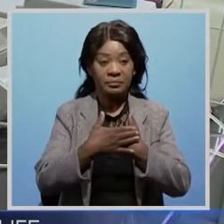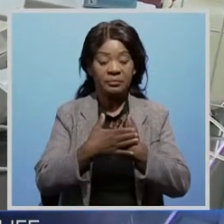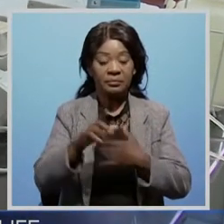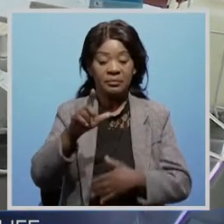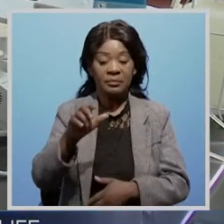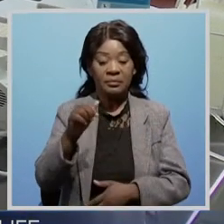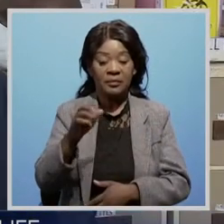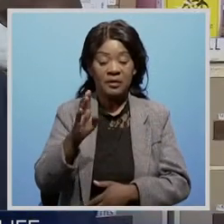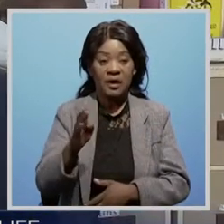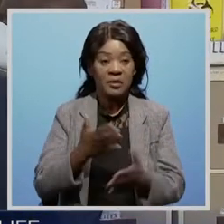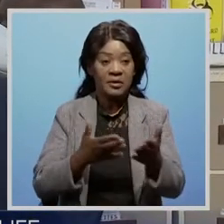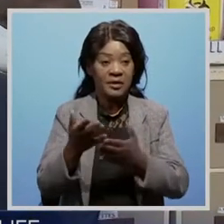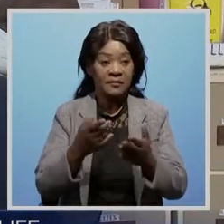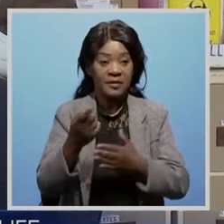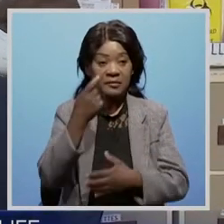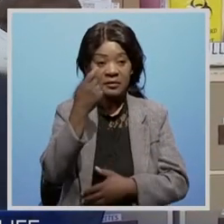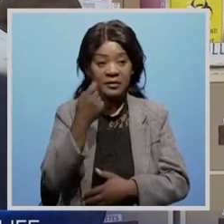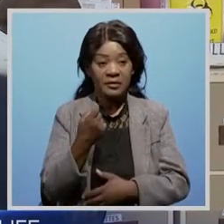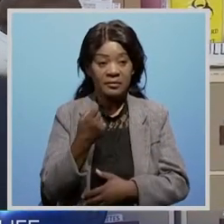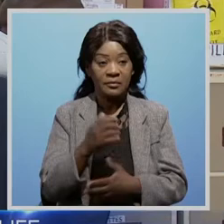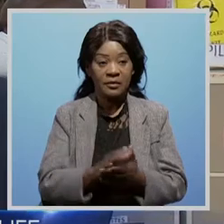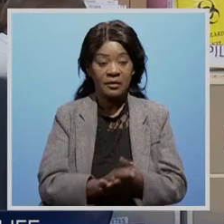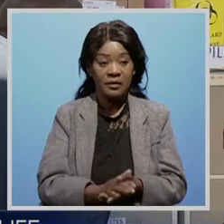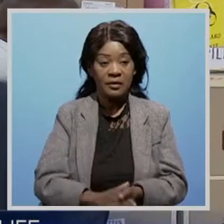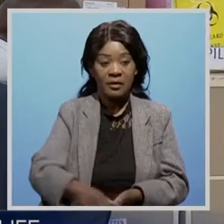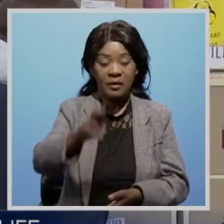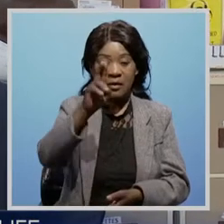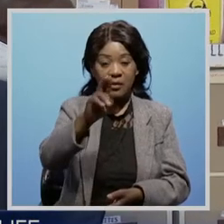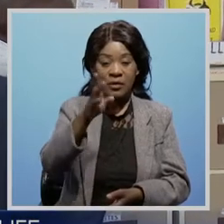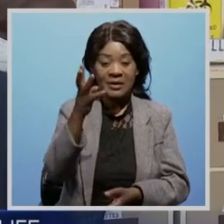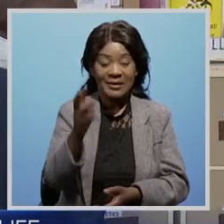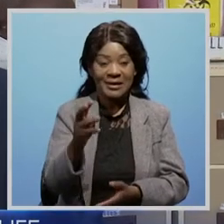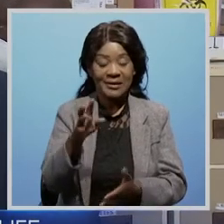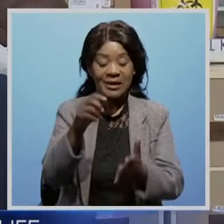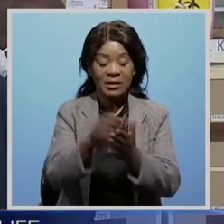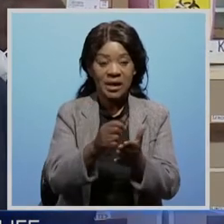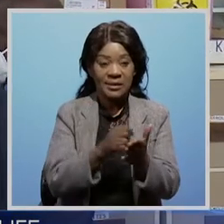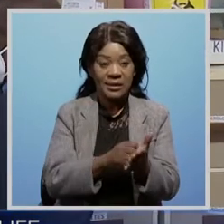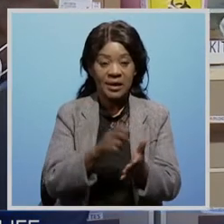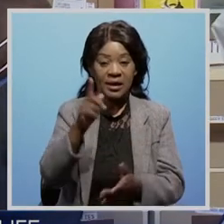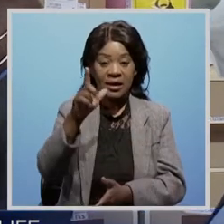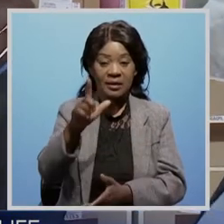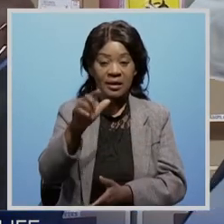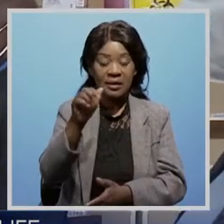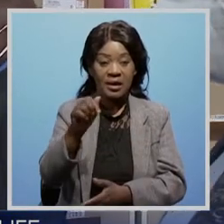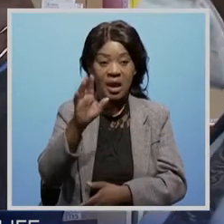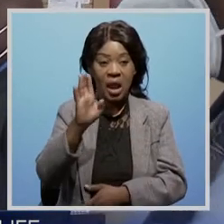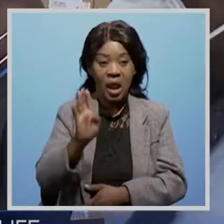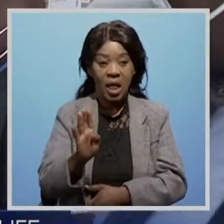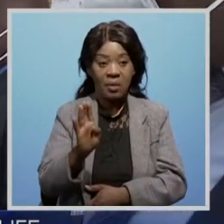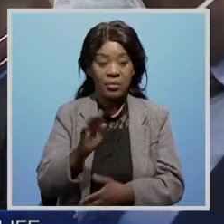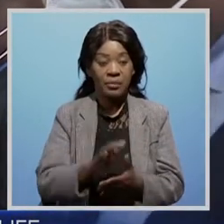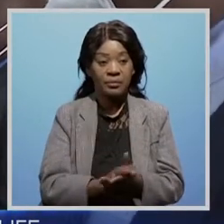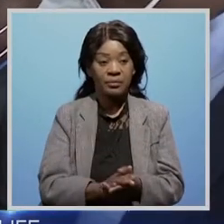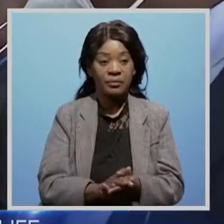services across the country. Right now we have got 26 testing laboratories with different testing platforms.